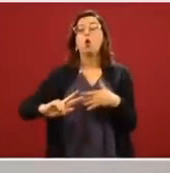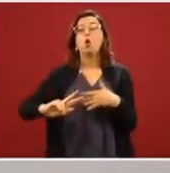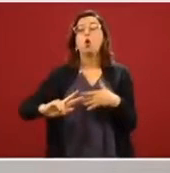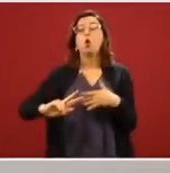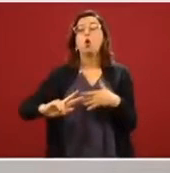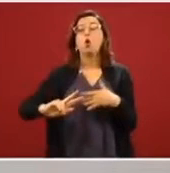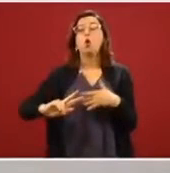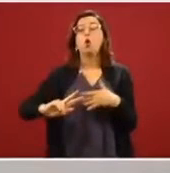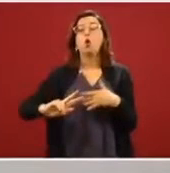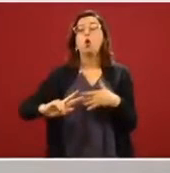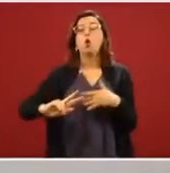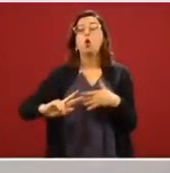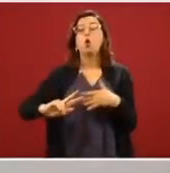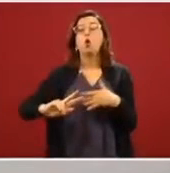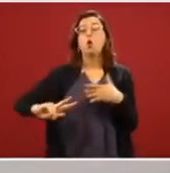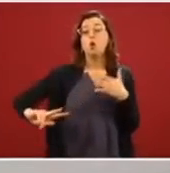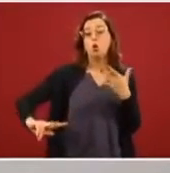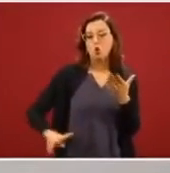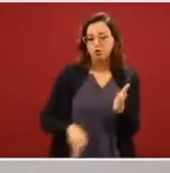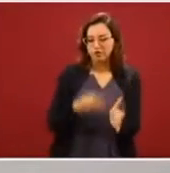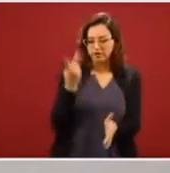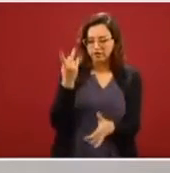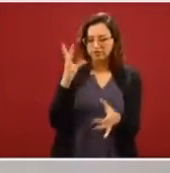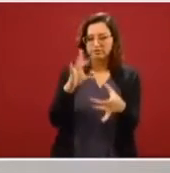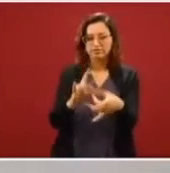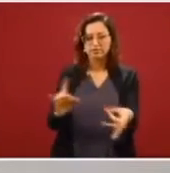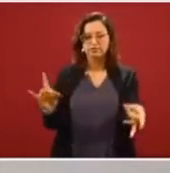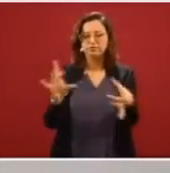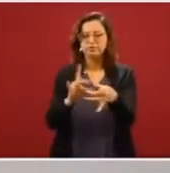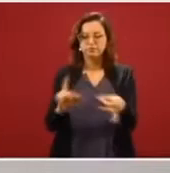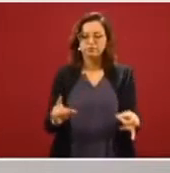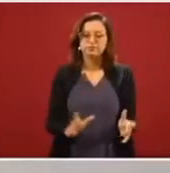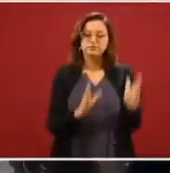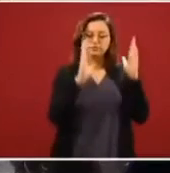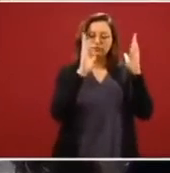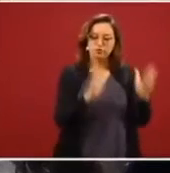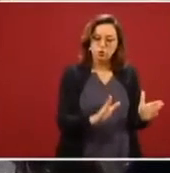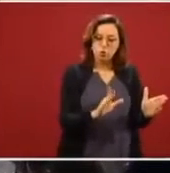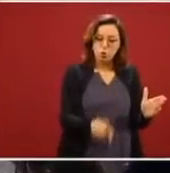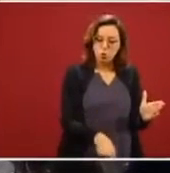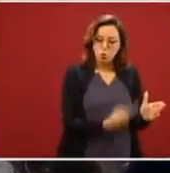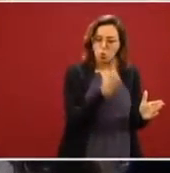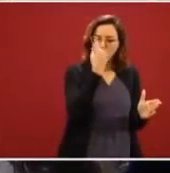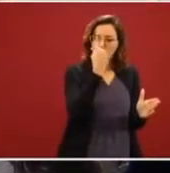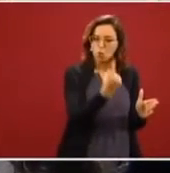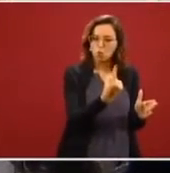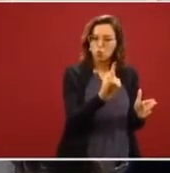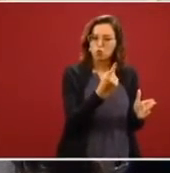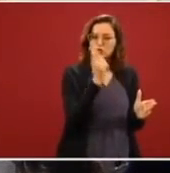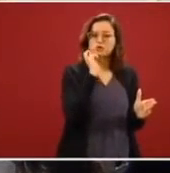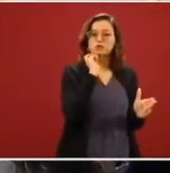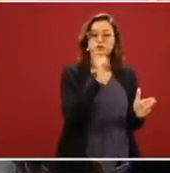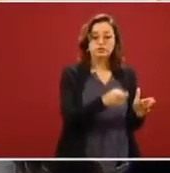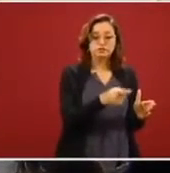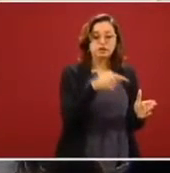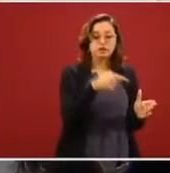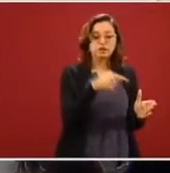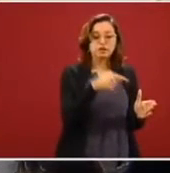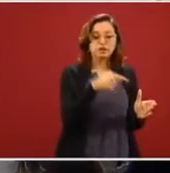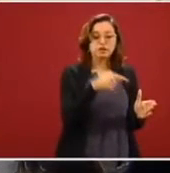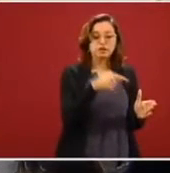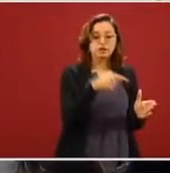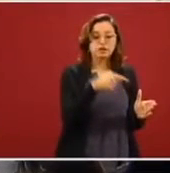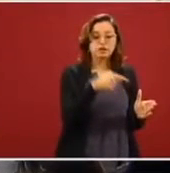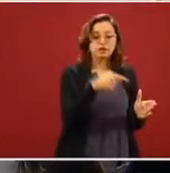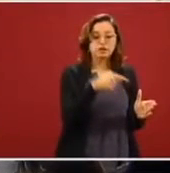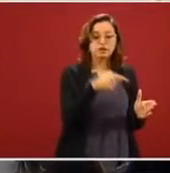back to the translation. el escenario 1 And es un in- escenario de entrada, de importación del virus.